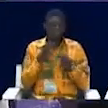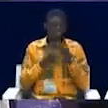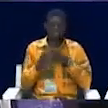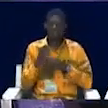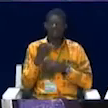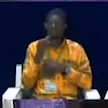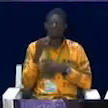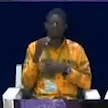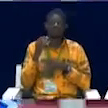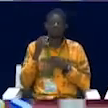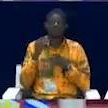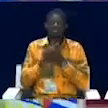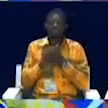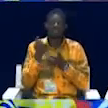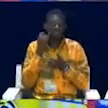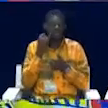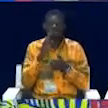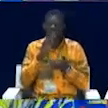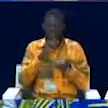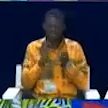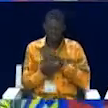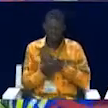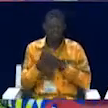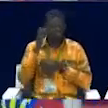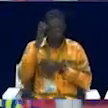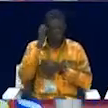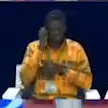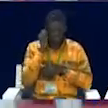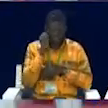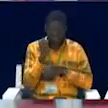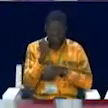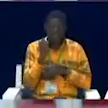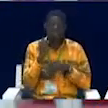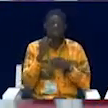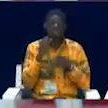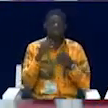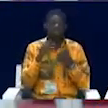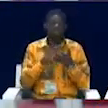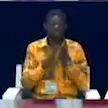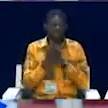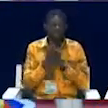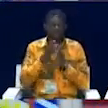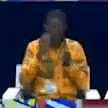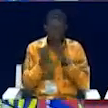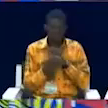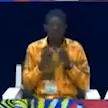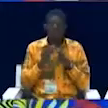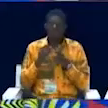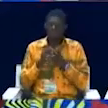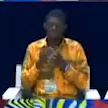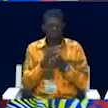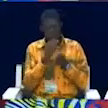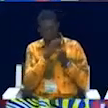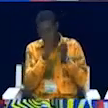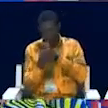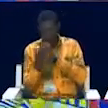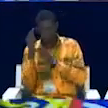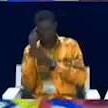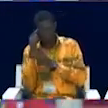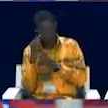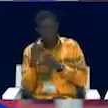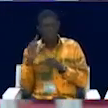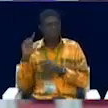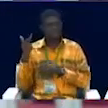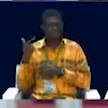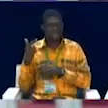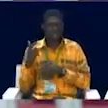ki iya to wa o ma Bruce ni pe o ti e ti wo si oju owo otun yen won wa gbe